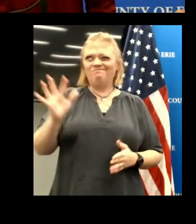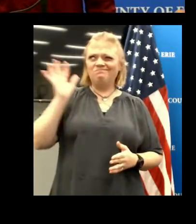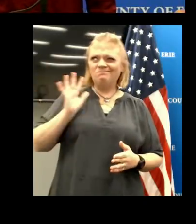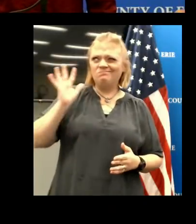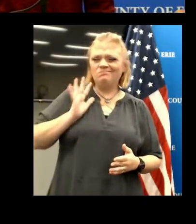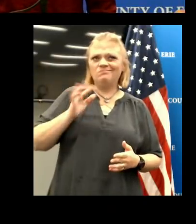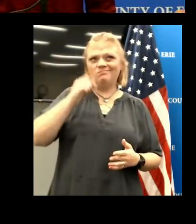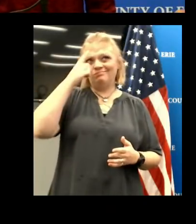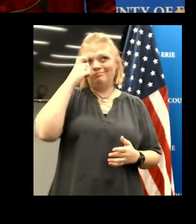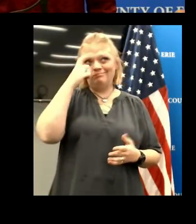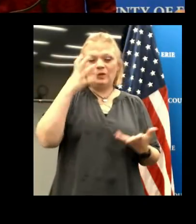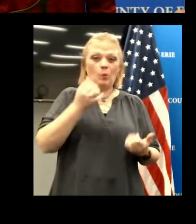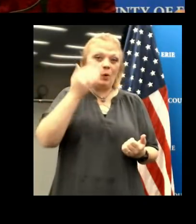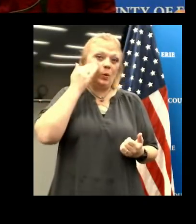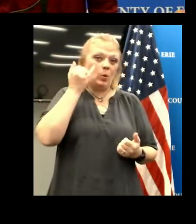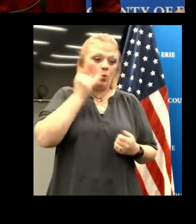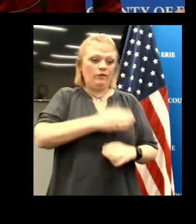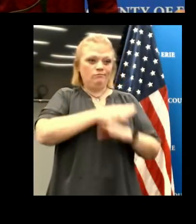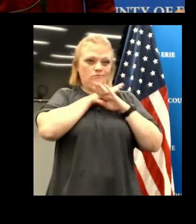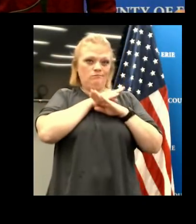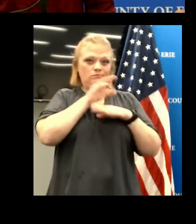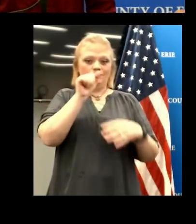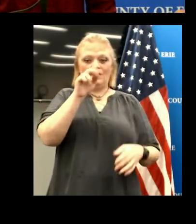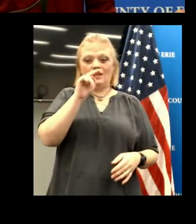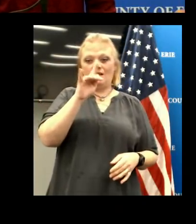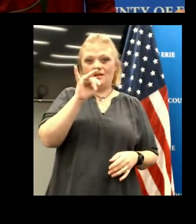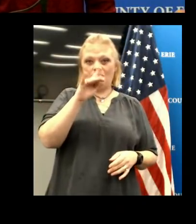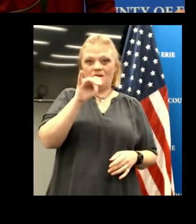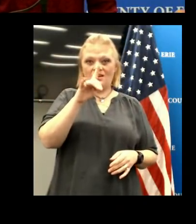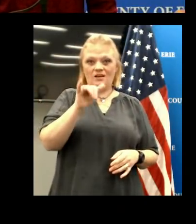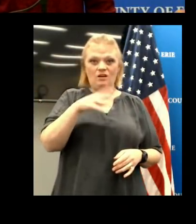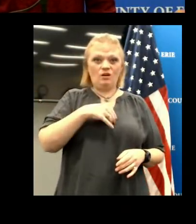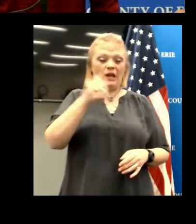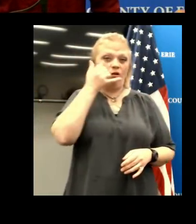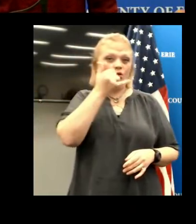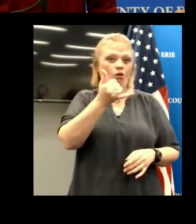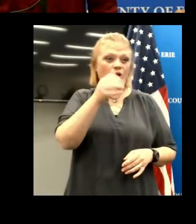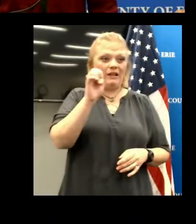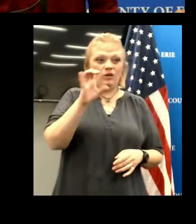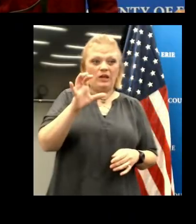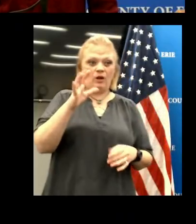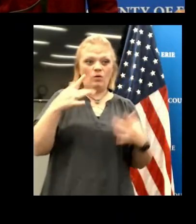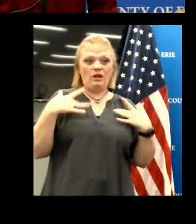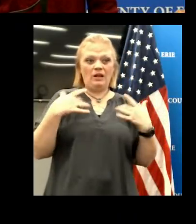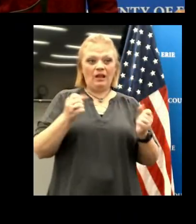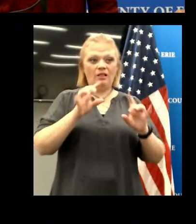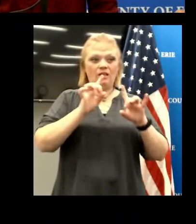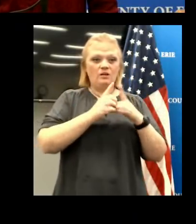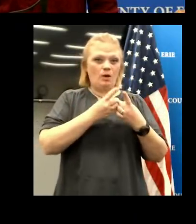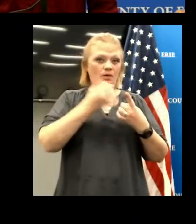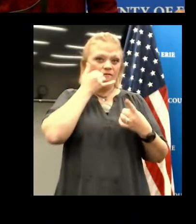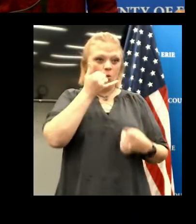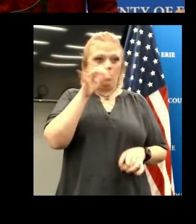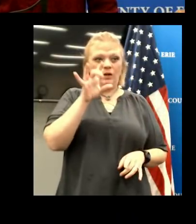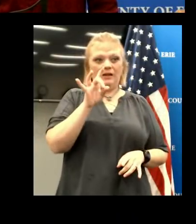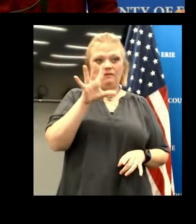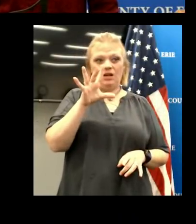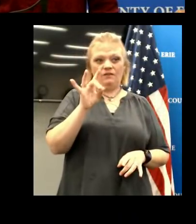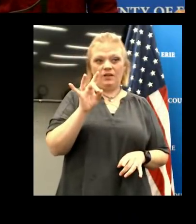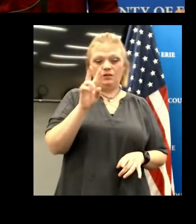and they want to know if they have antibodies, they can call our Erie County Health Department hotline at